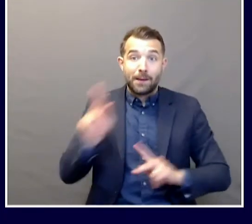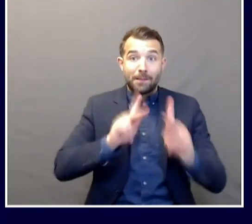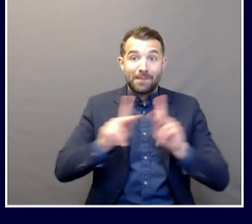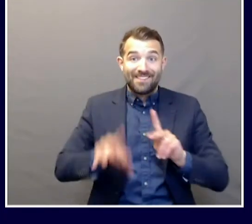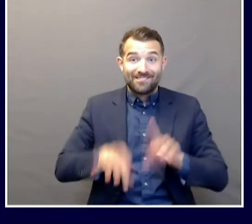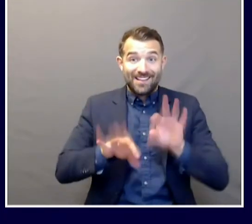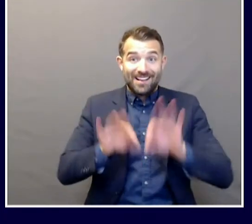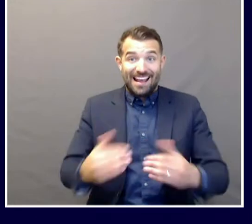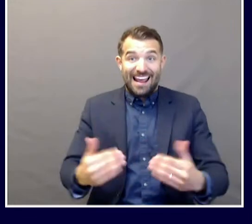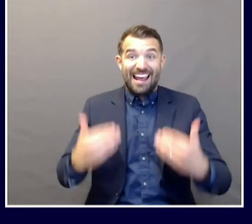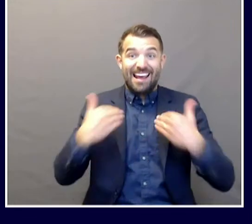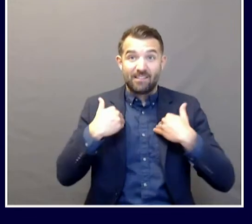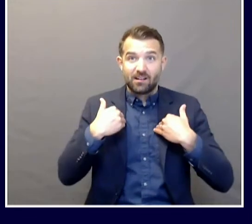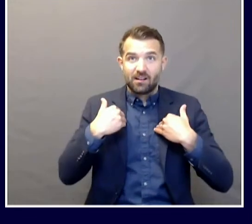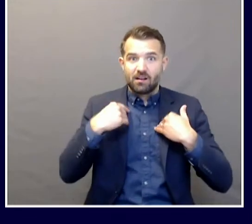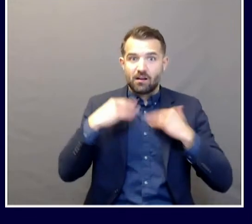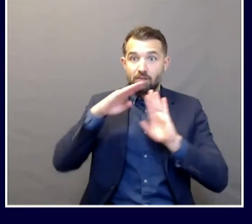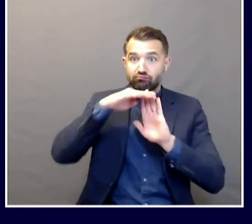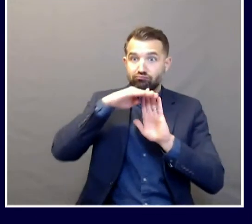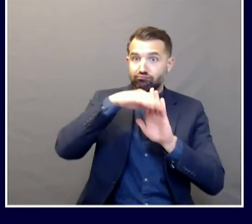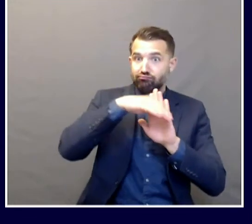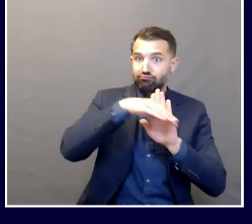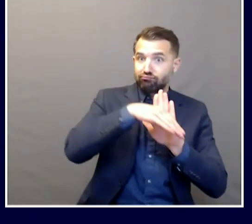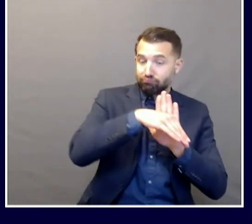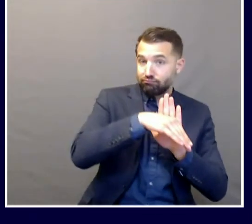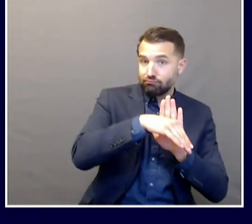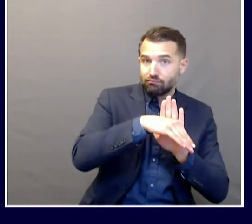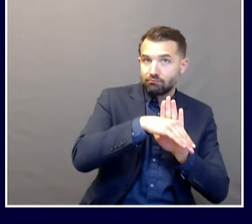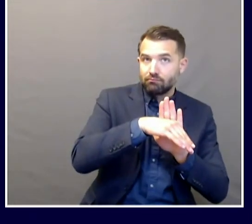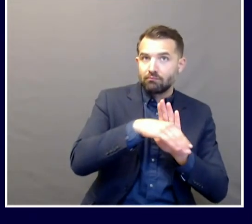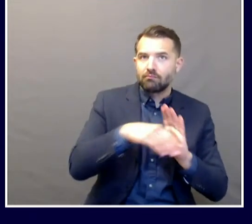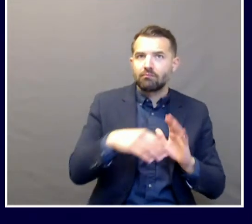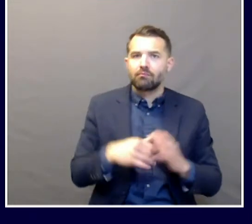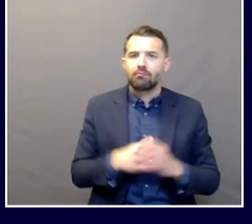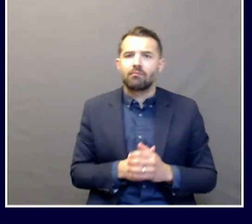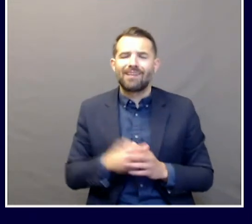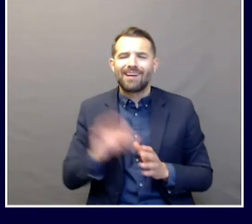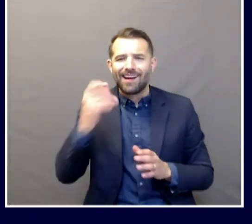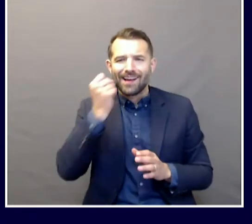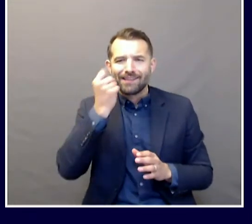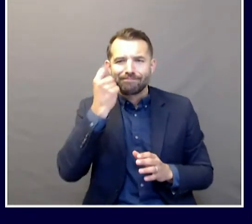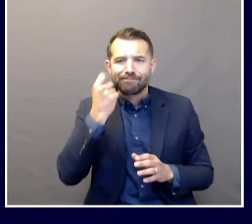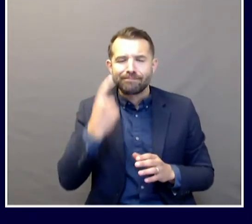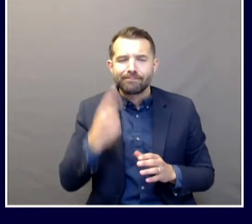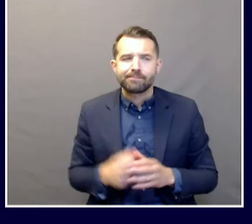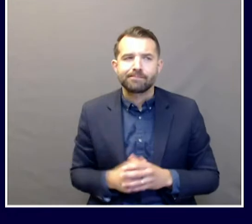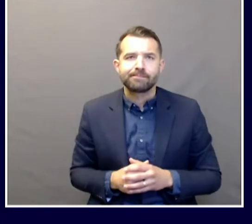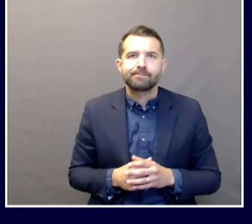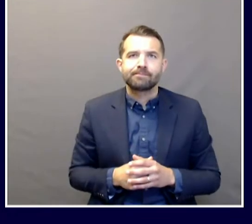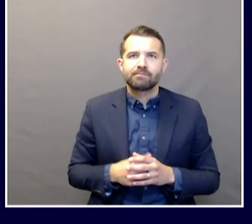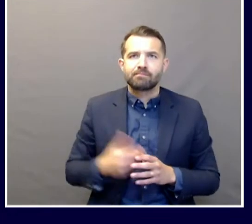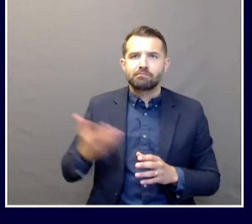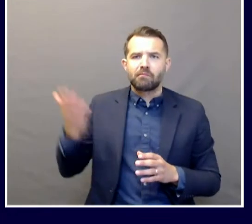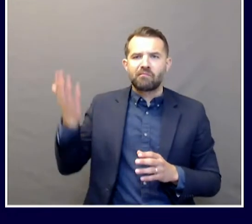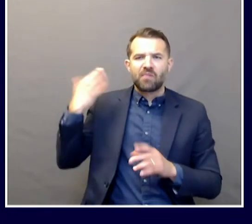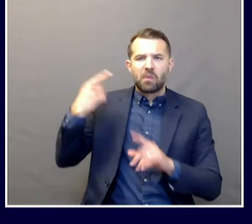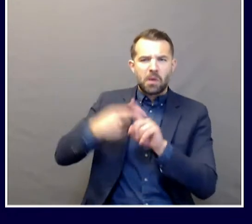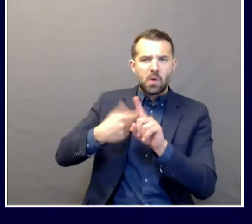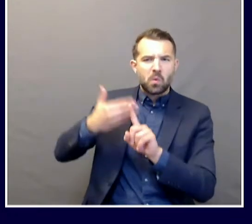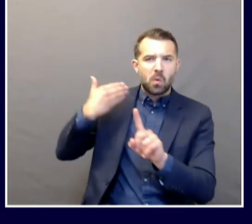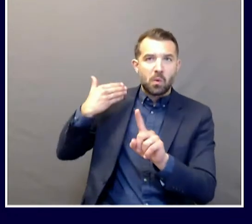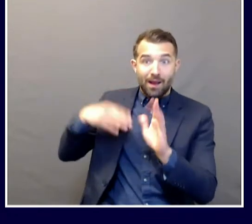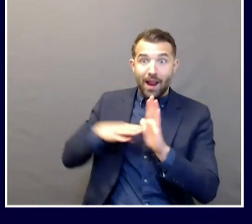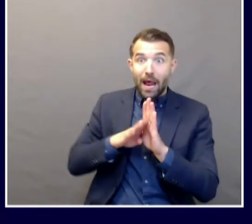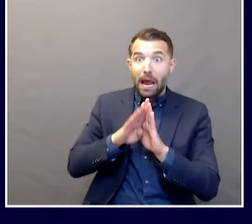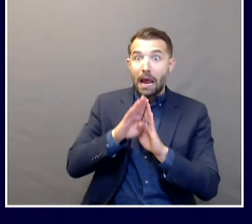trending upward, sort of in like the kind of post holiday time. I'm wondering if your own